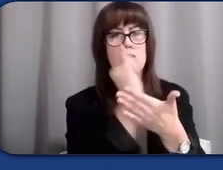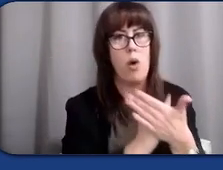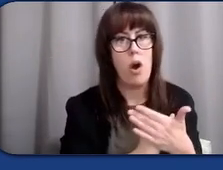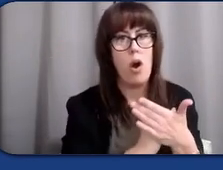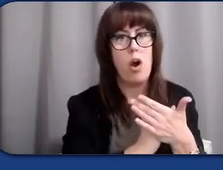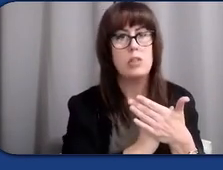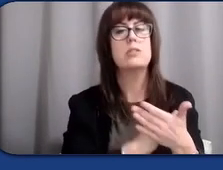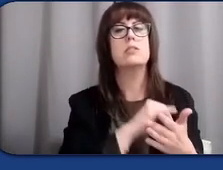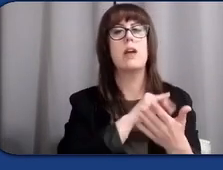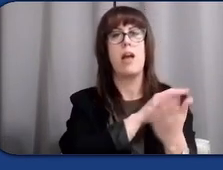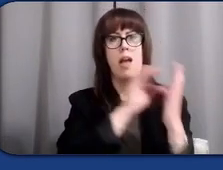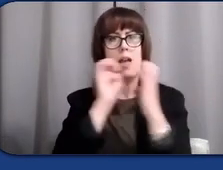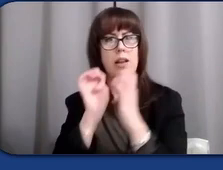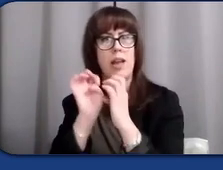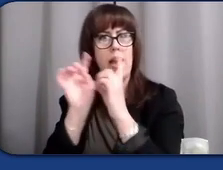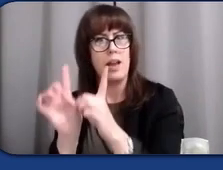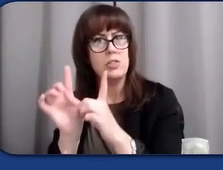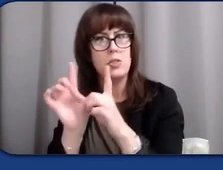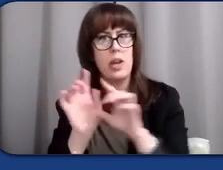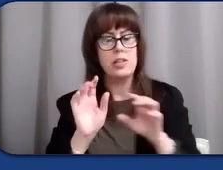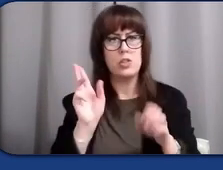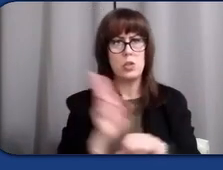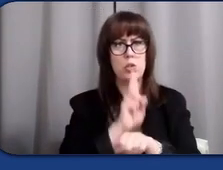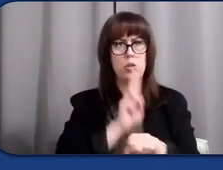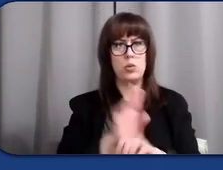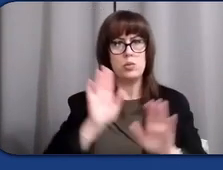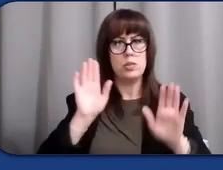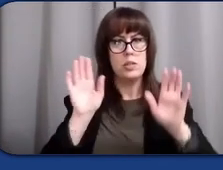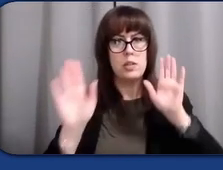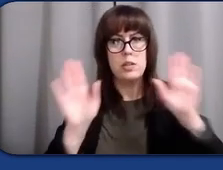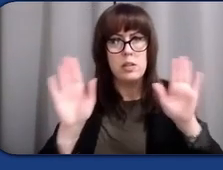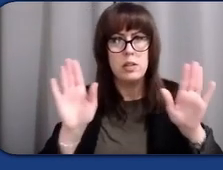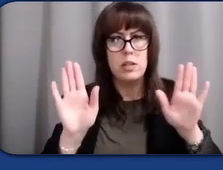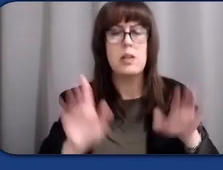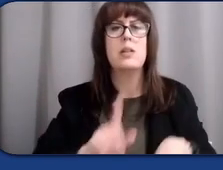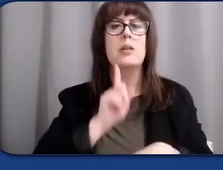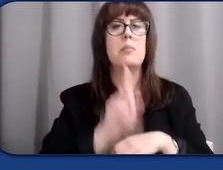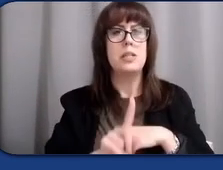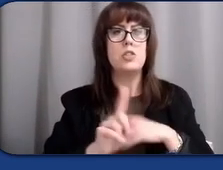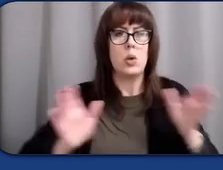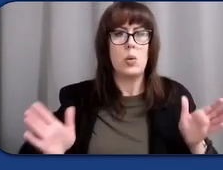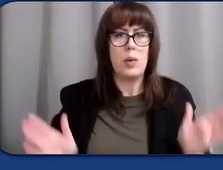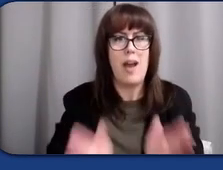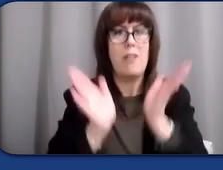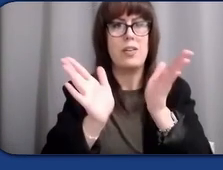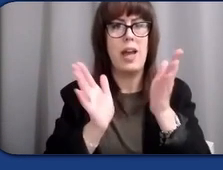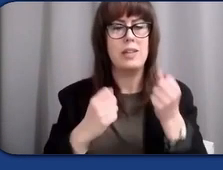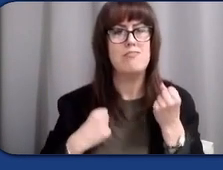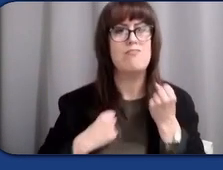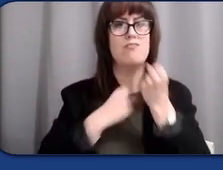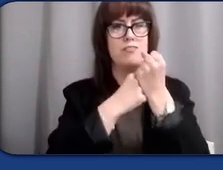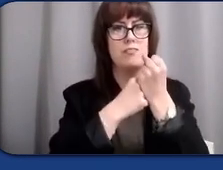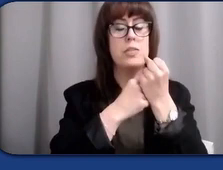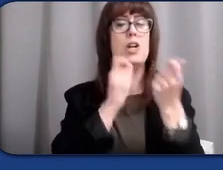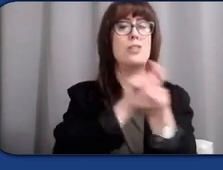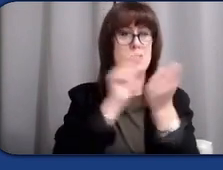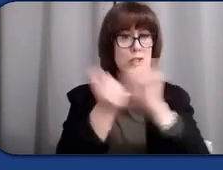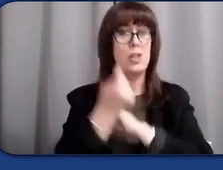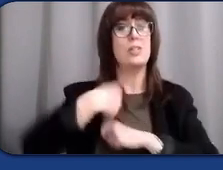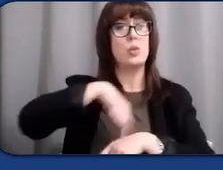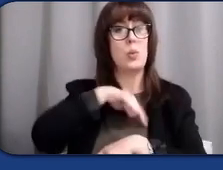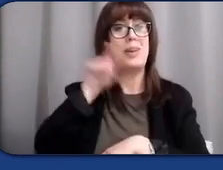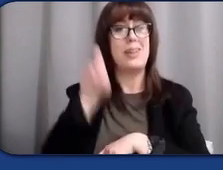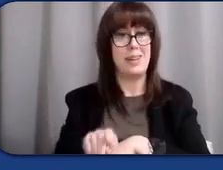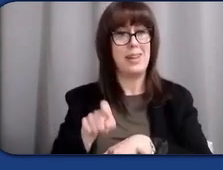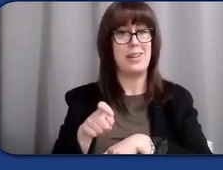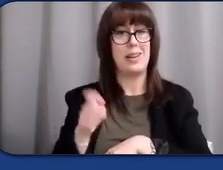together? How can we use these two tools to ensure that we advocate for the change that we need as a country? And so